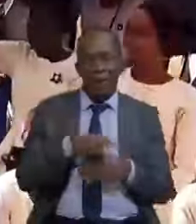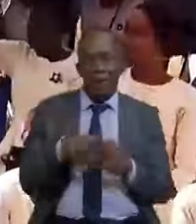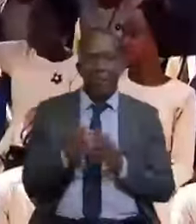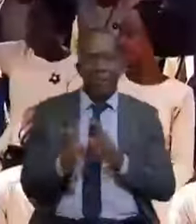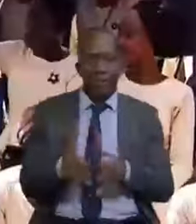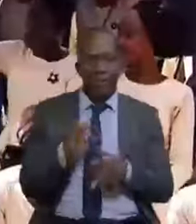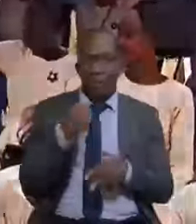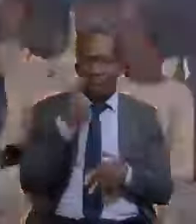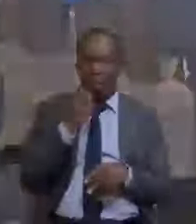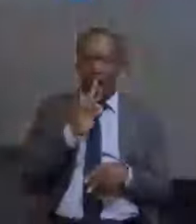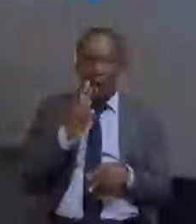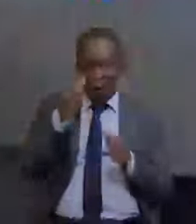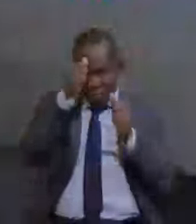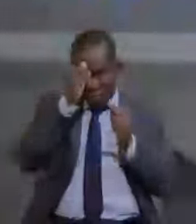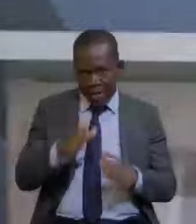How about those who have